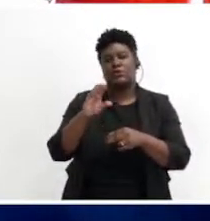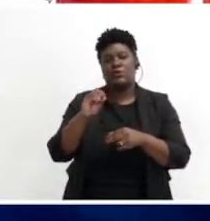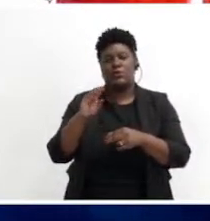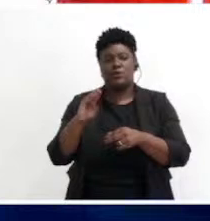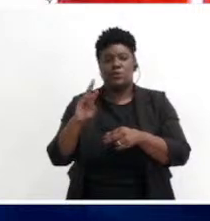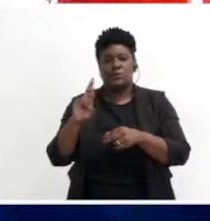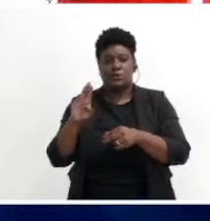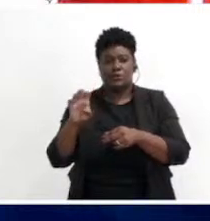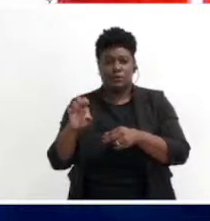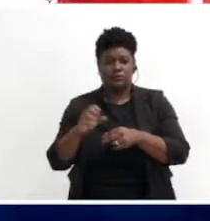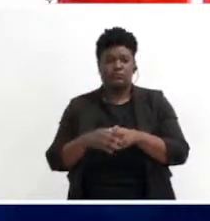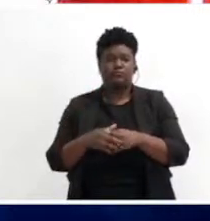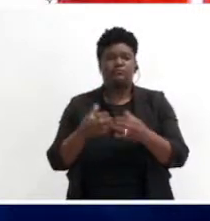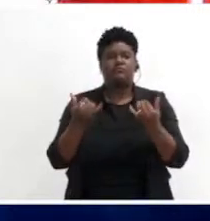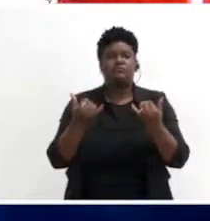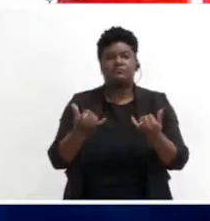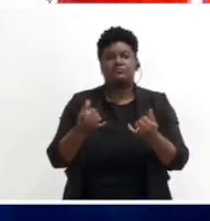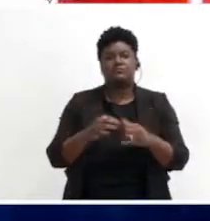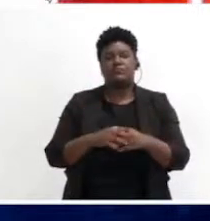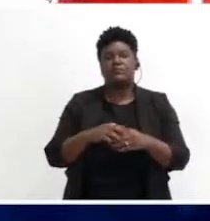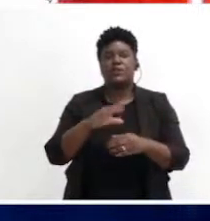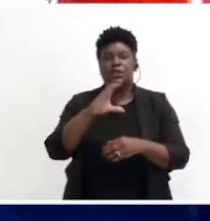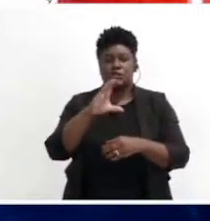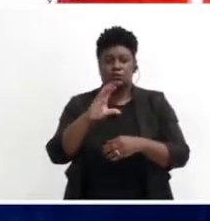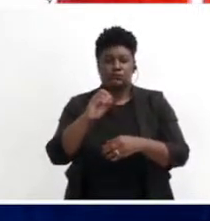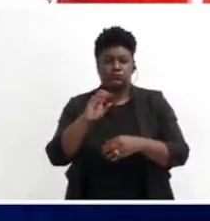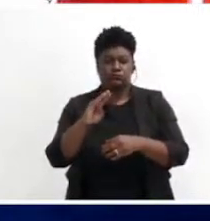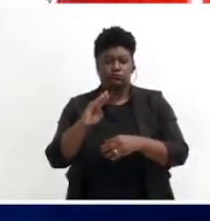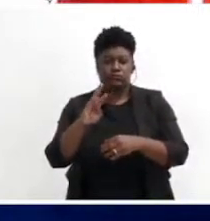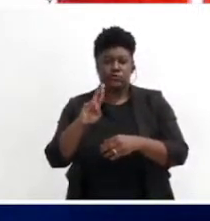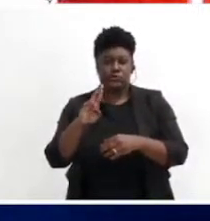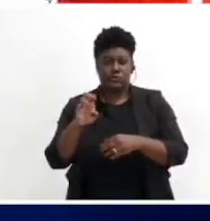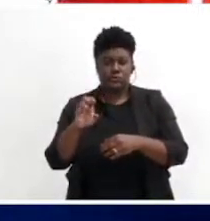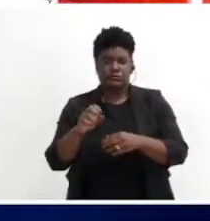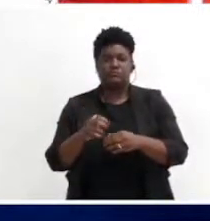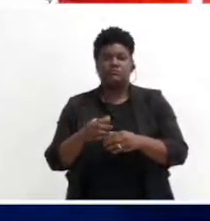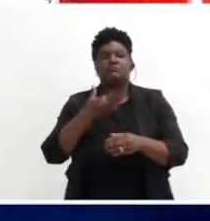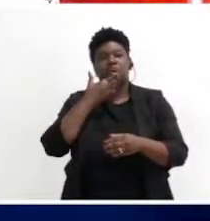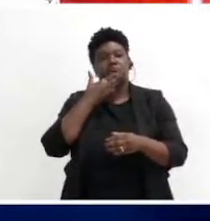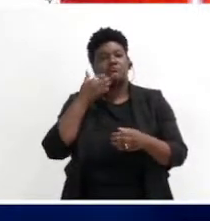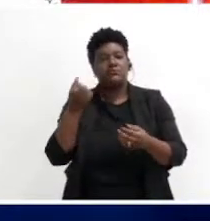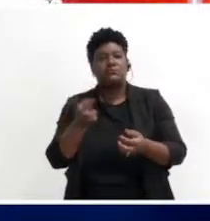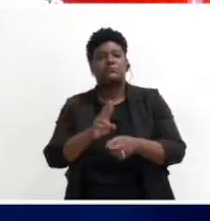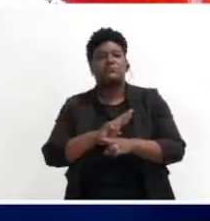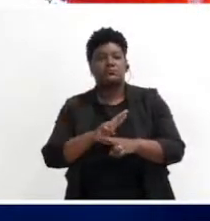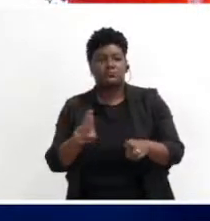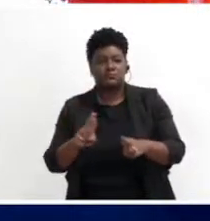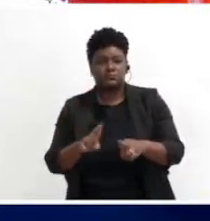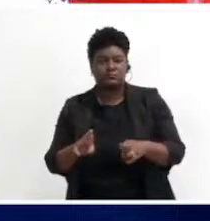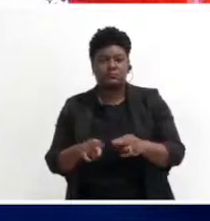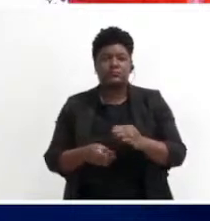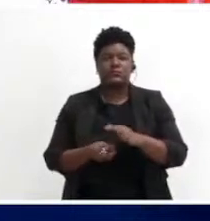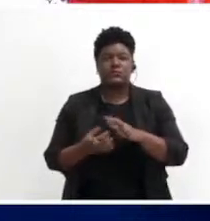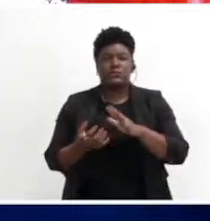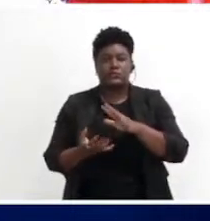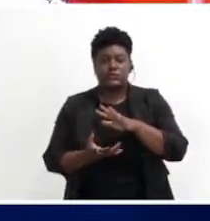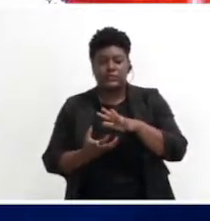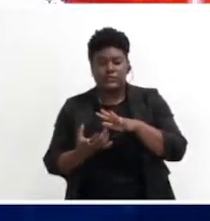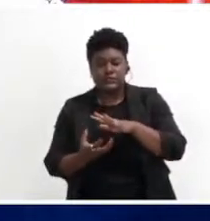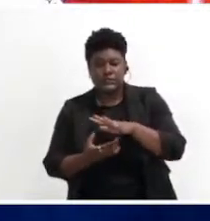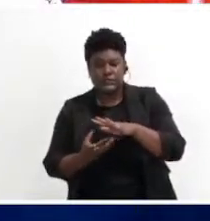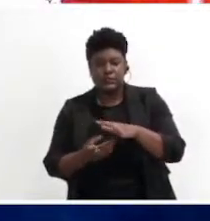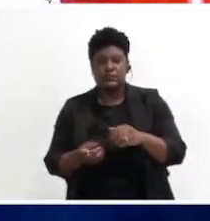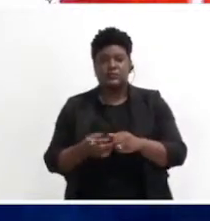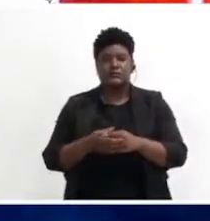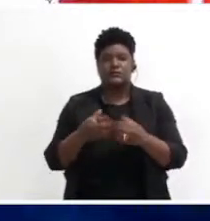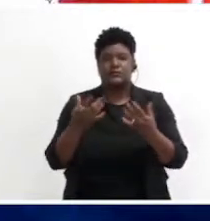wire bonds. And all the interconnect was contained within the footprint of the chip. So for them, they were able to